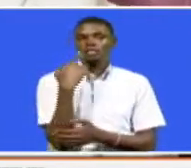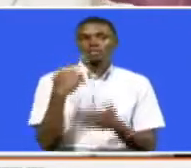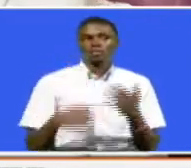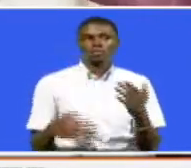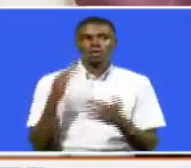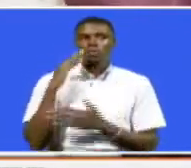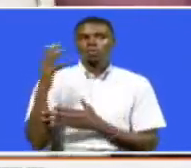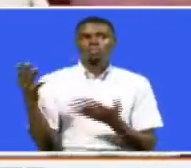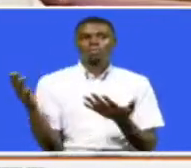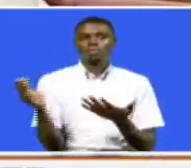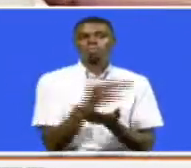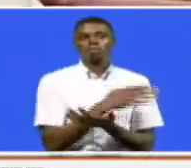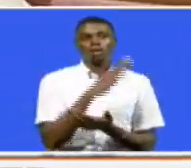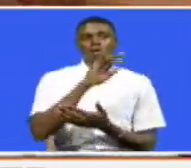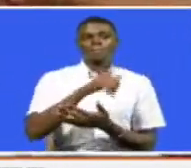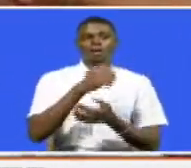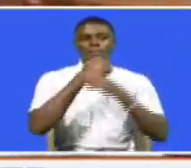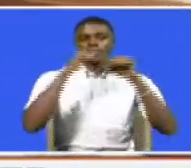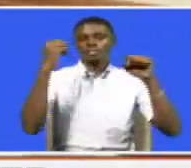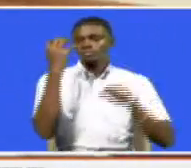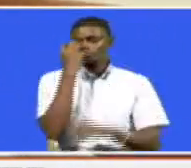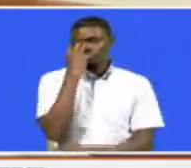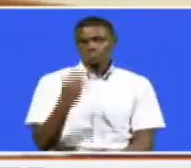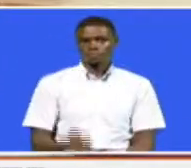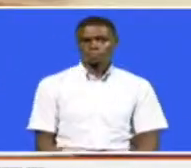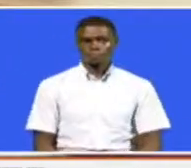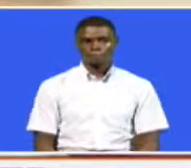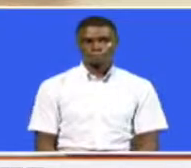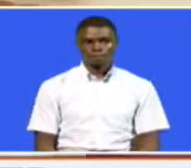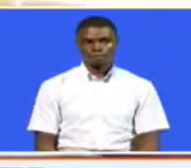was settled by President William Ruto.